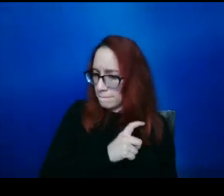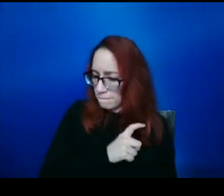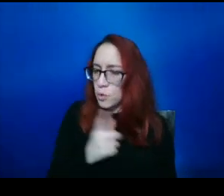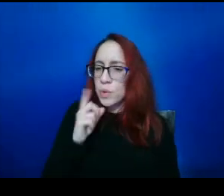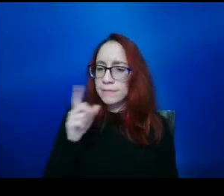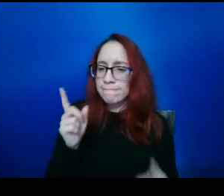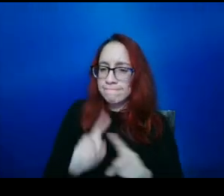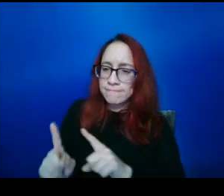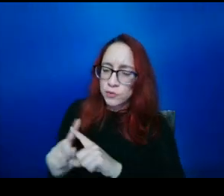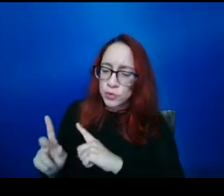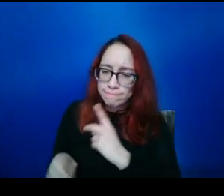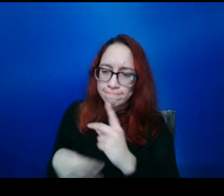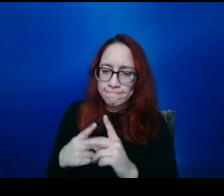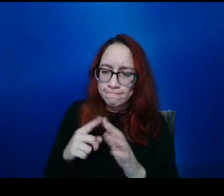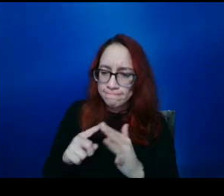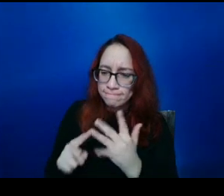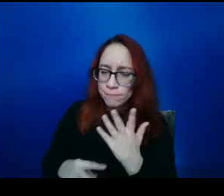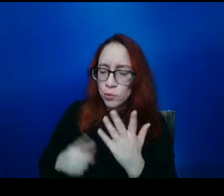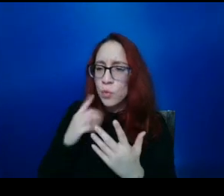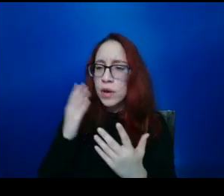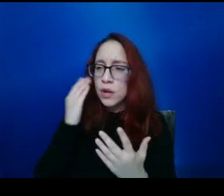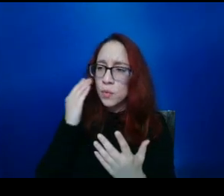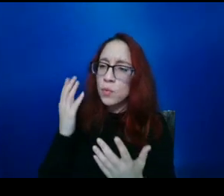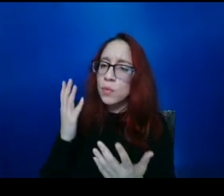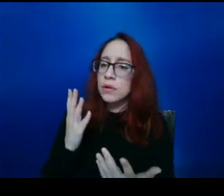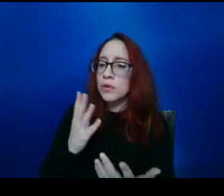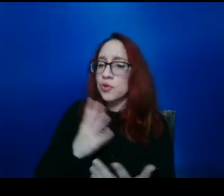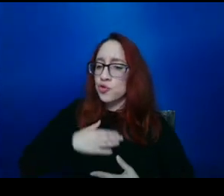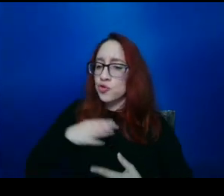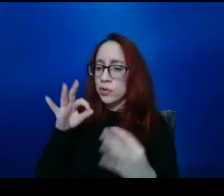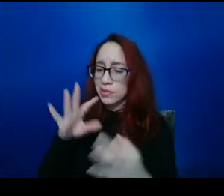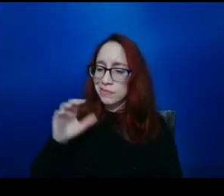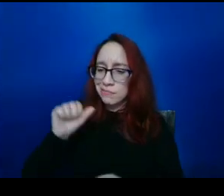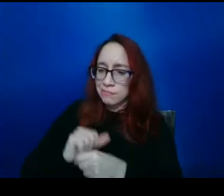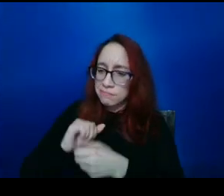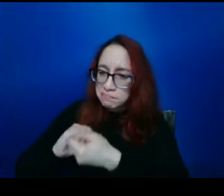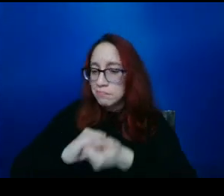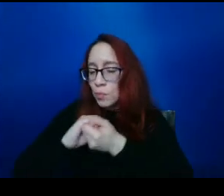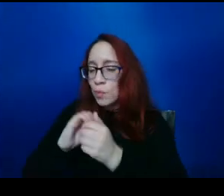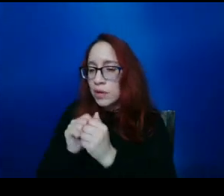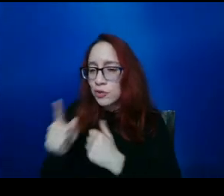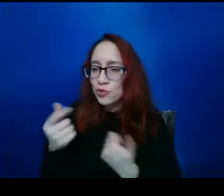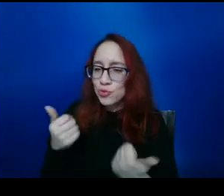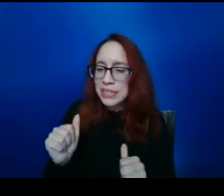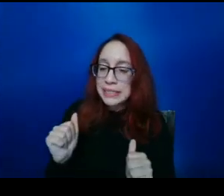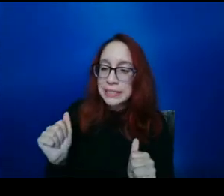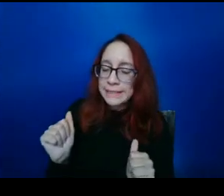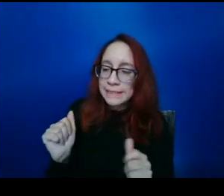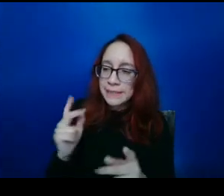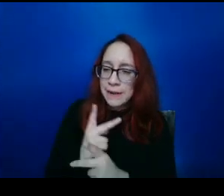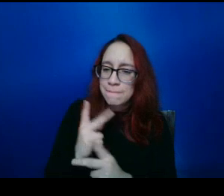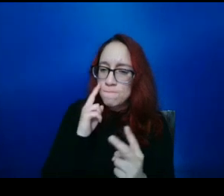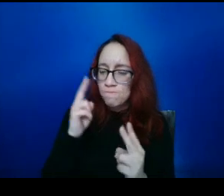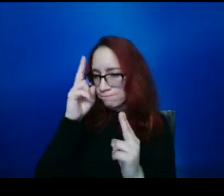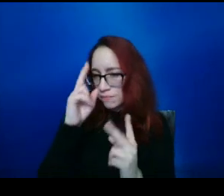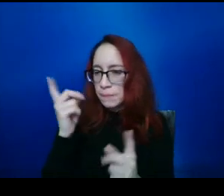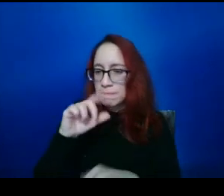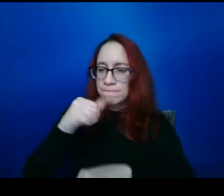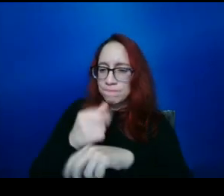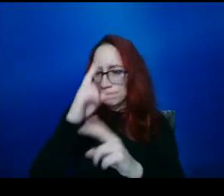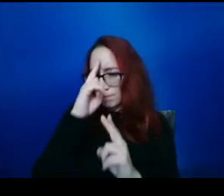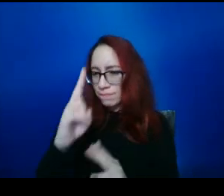different avenues, so we enjoy your input. Obviously, it's a collaborative effort. Just trying to get something to actually memorialize Dennis's